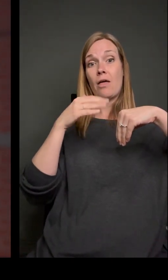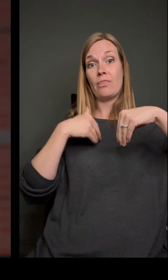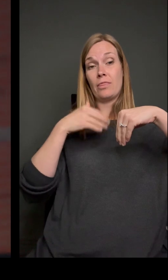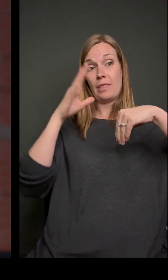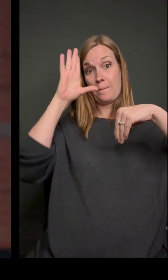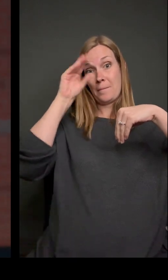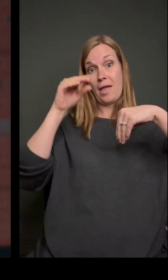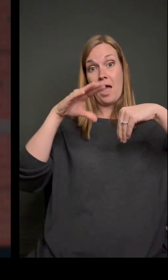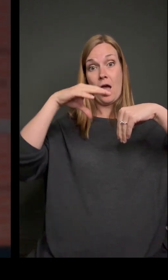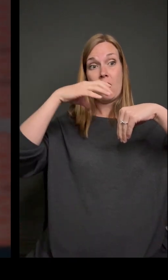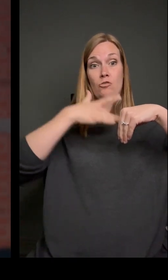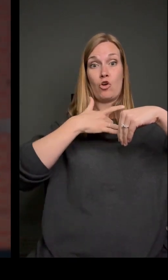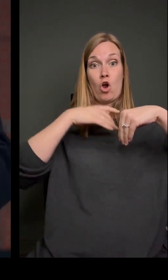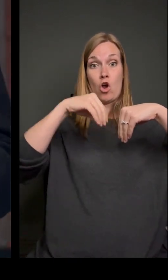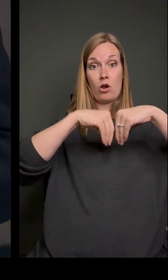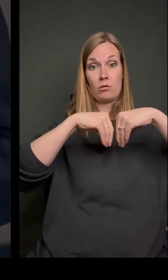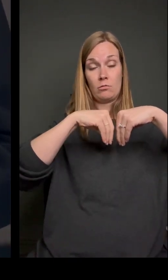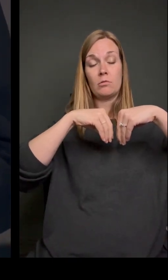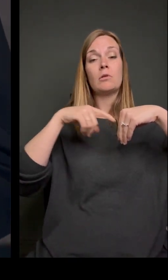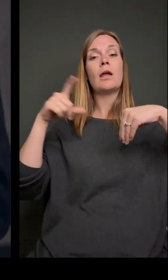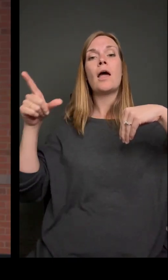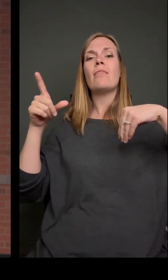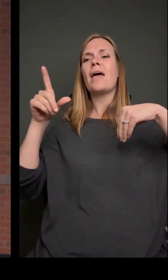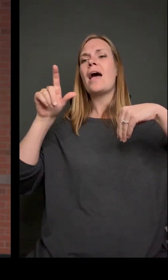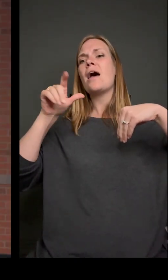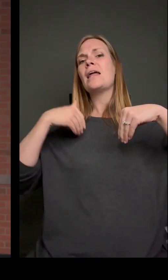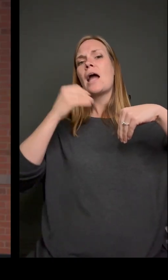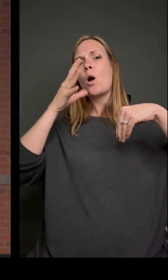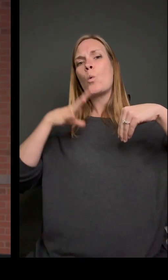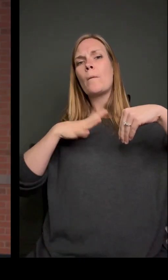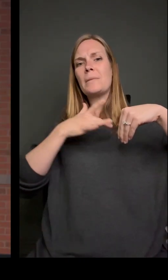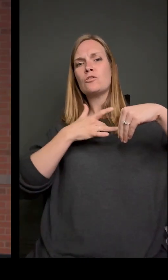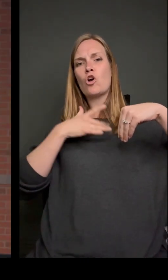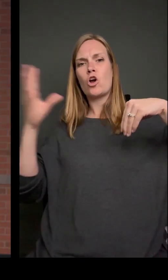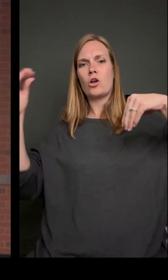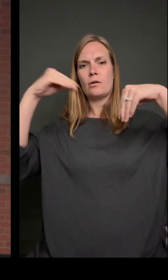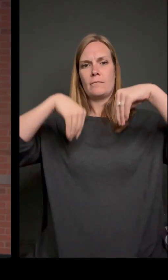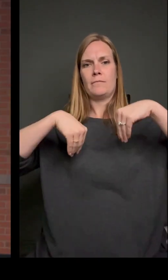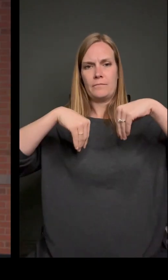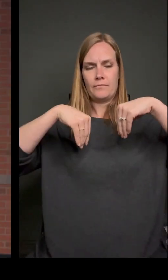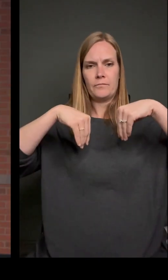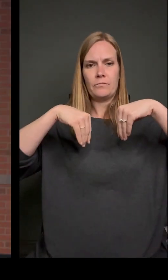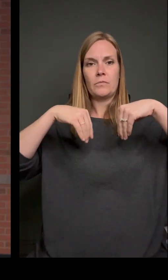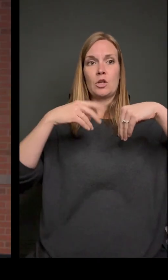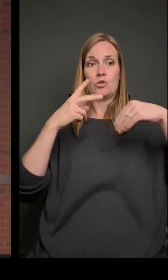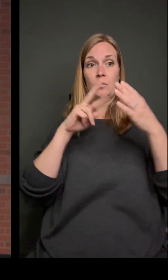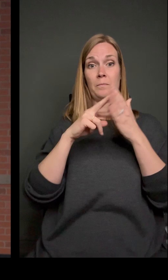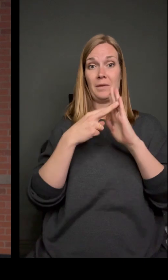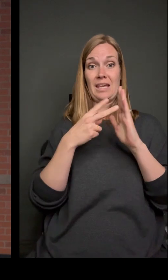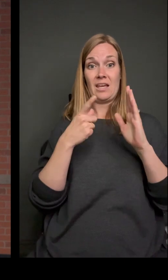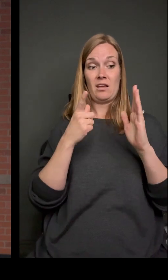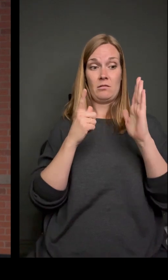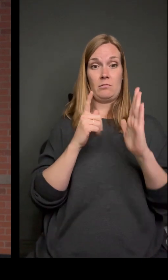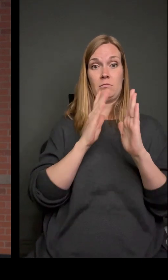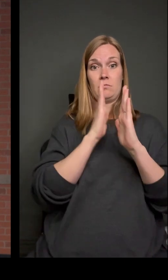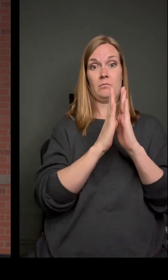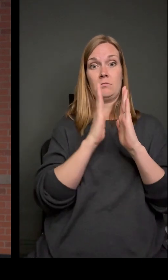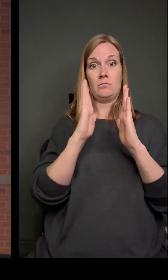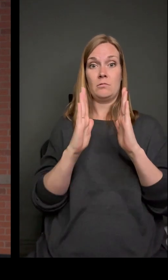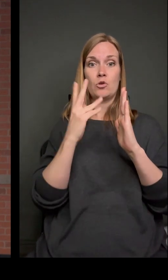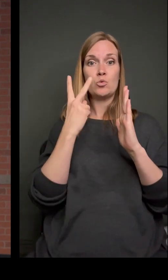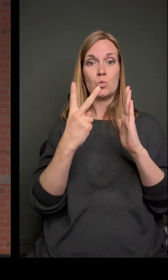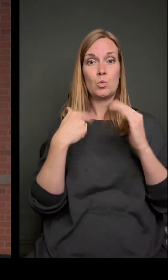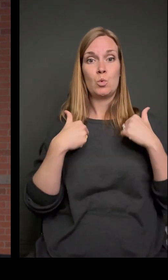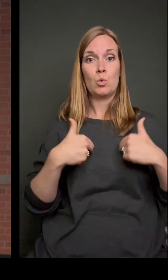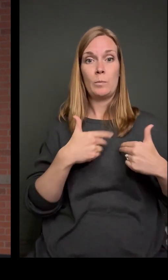heart of a young woman, which she placed on the opposite side of the glass heart, leaving the miser's heart surrounded by 2 human hearts. Then she